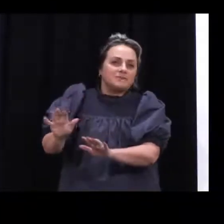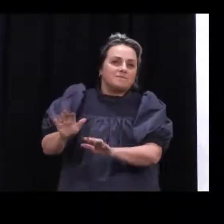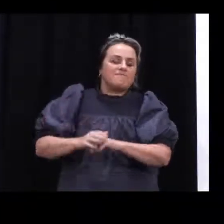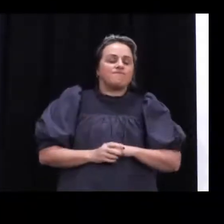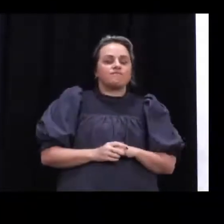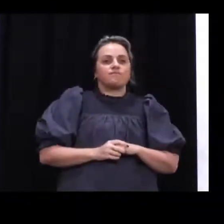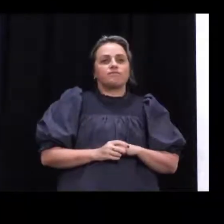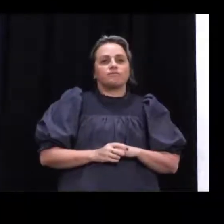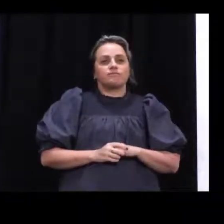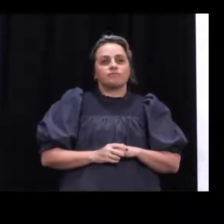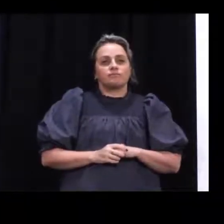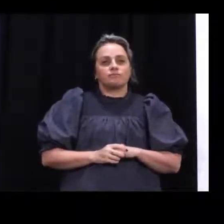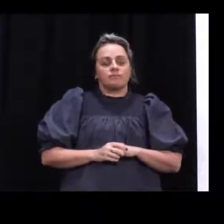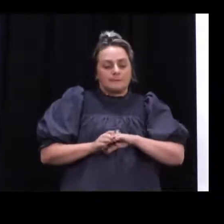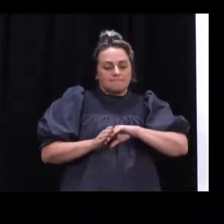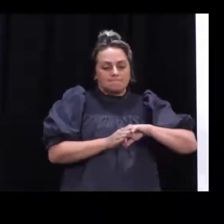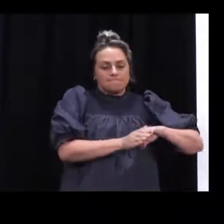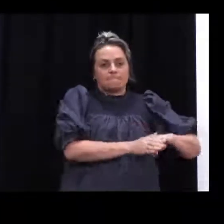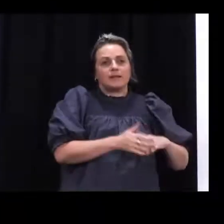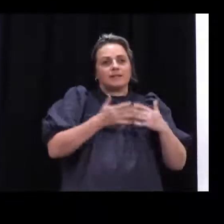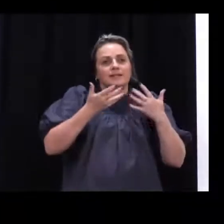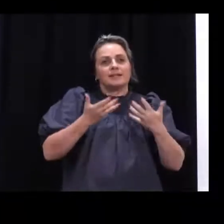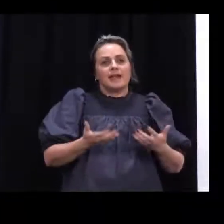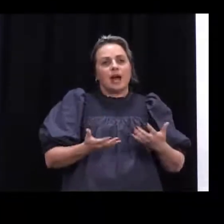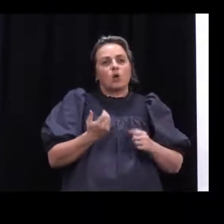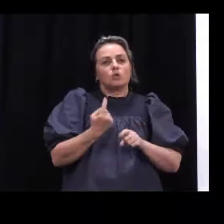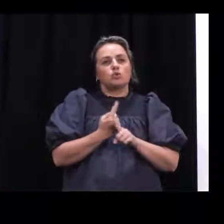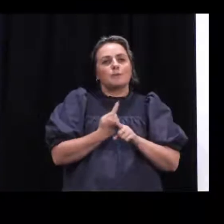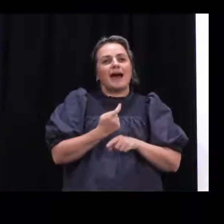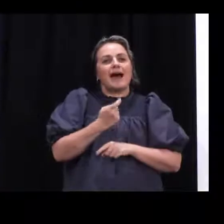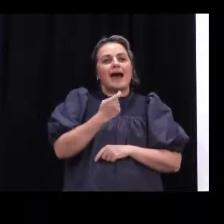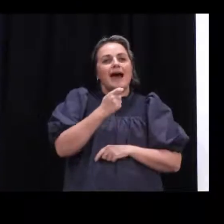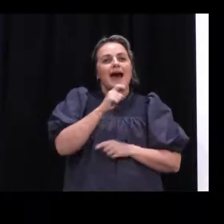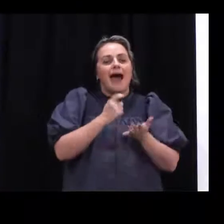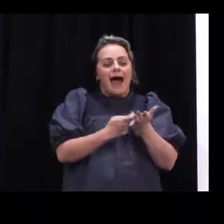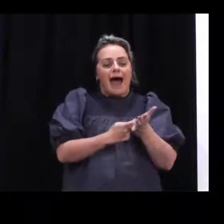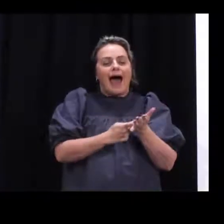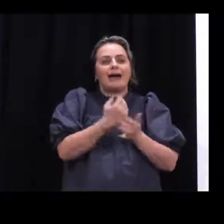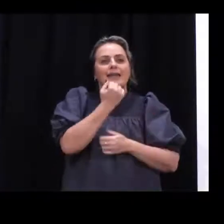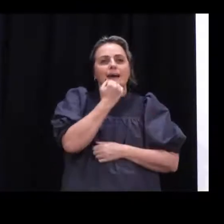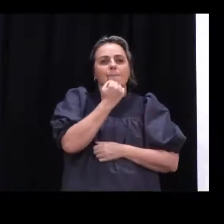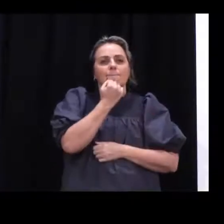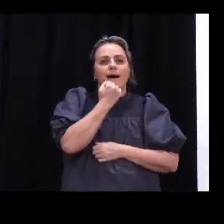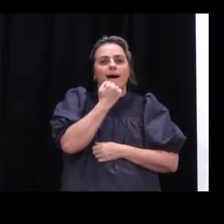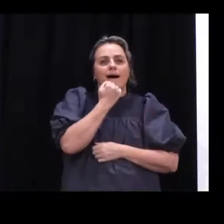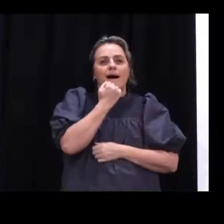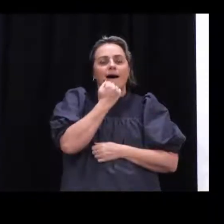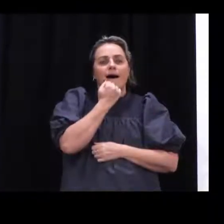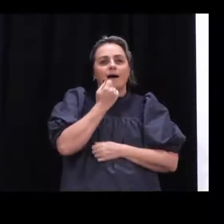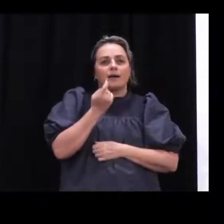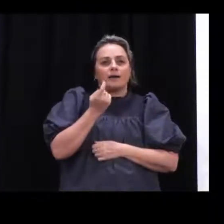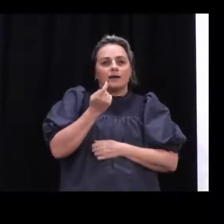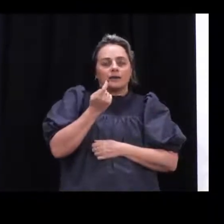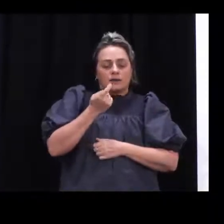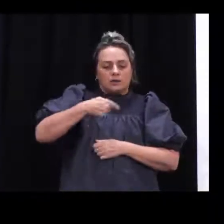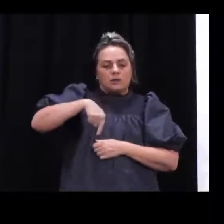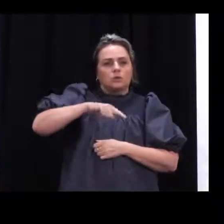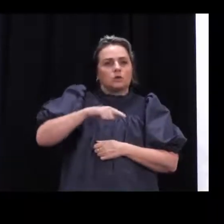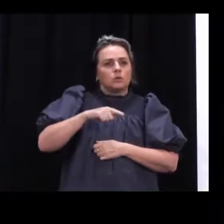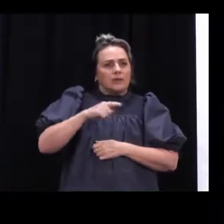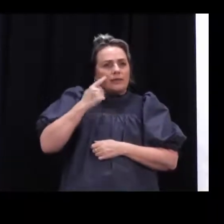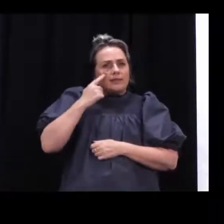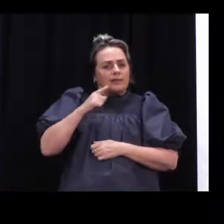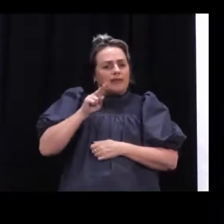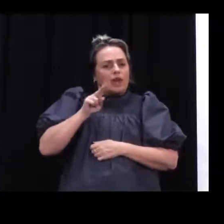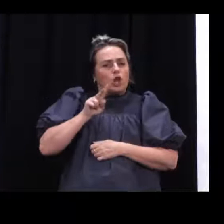Furthermore, moving to the reproductive rate, the R value, based on the latest modelling, that continues to be promising, and